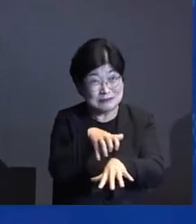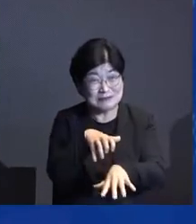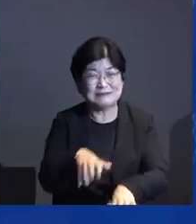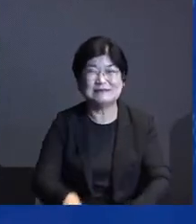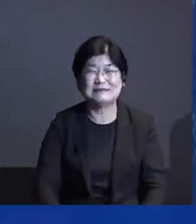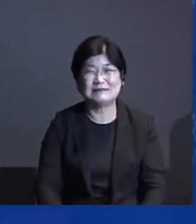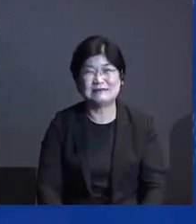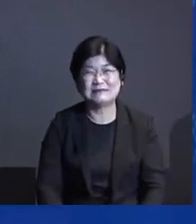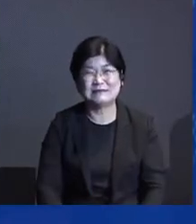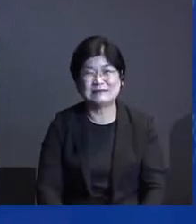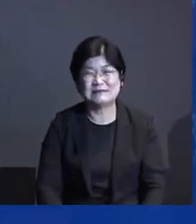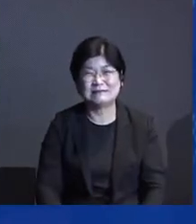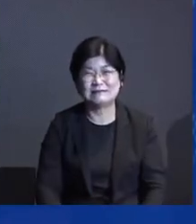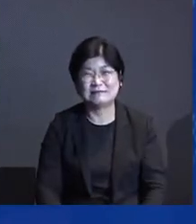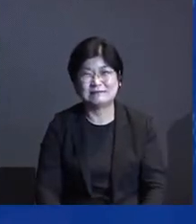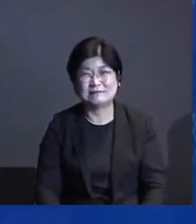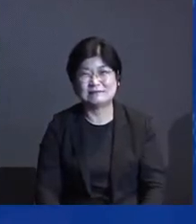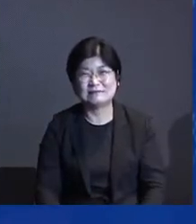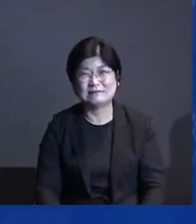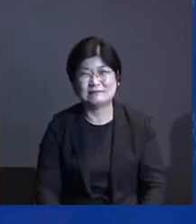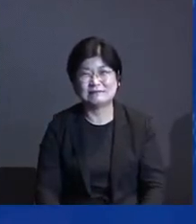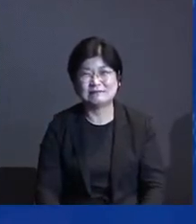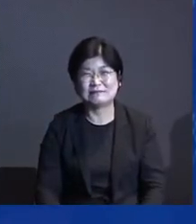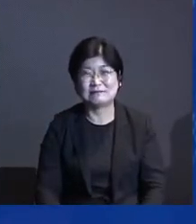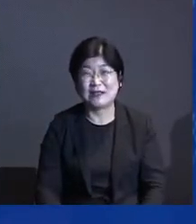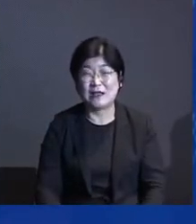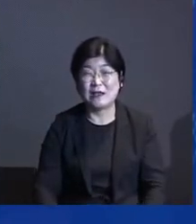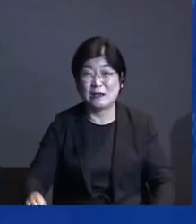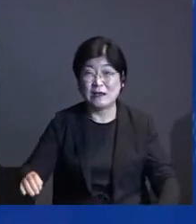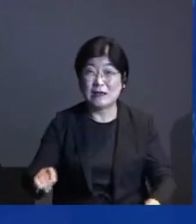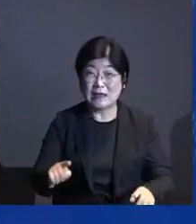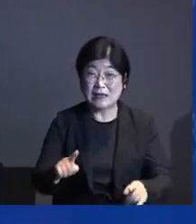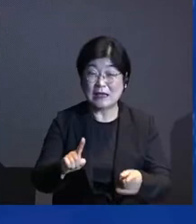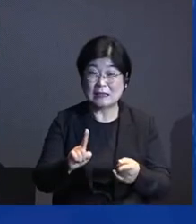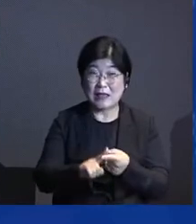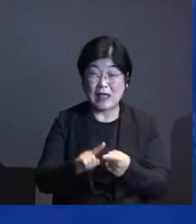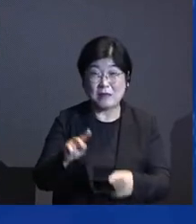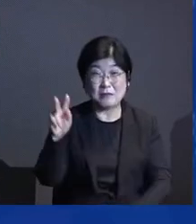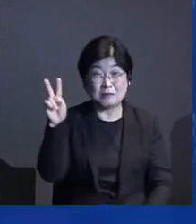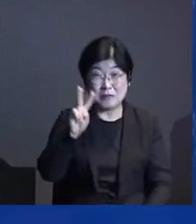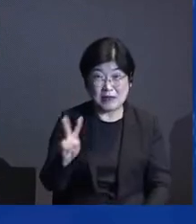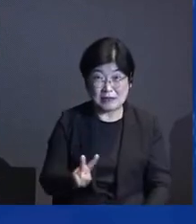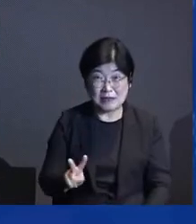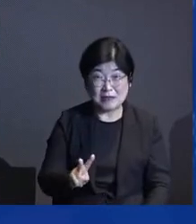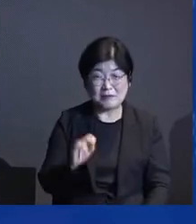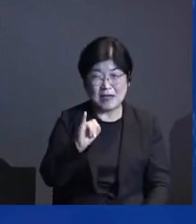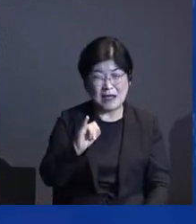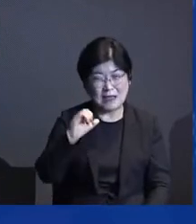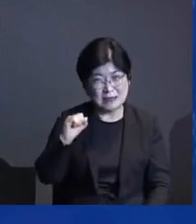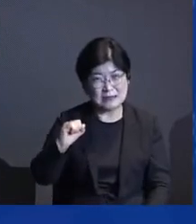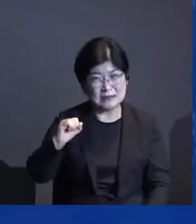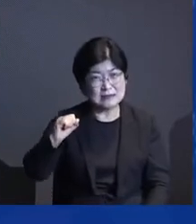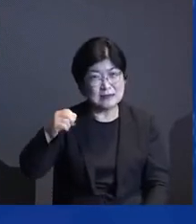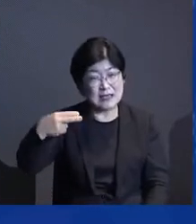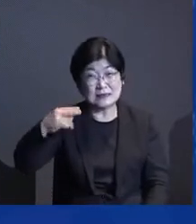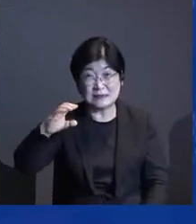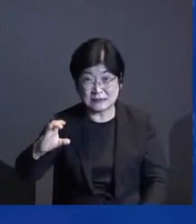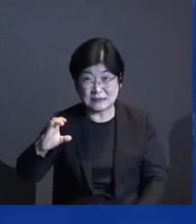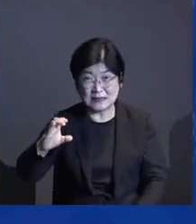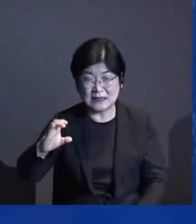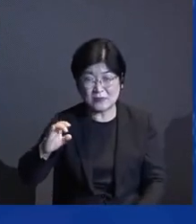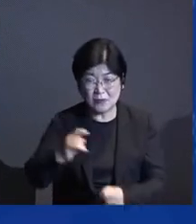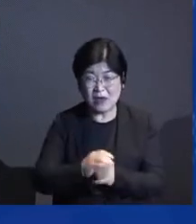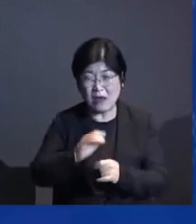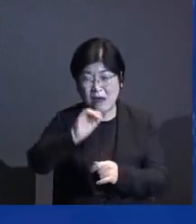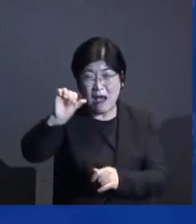the model has received first prize of Healthy Aging Prize for Asian Innovation.